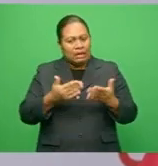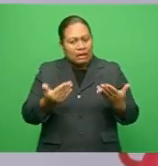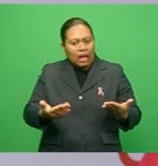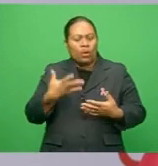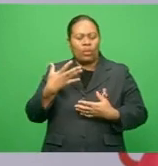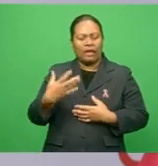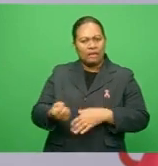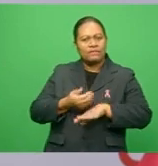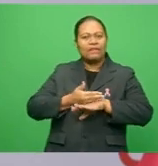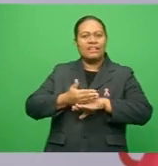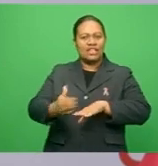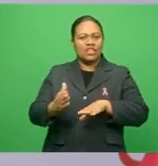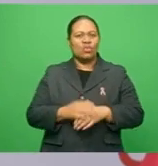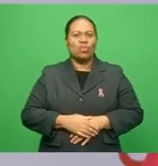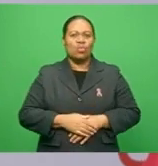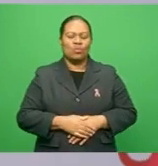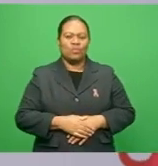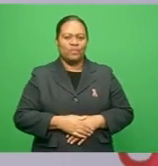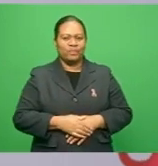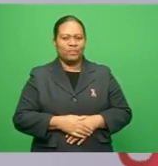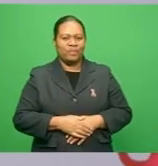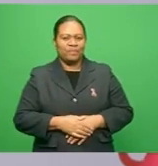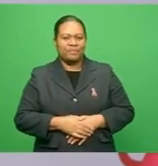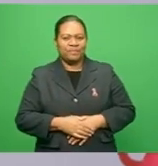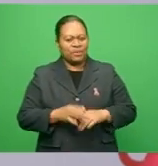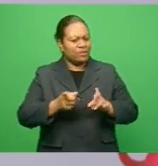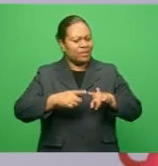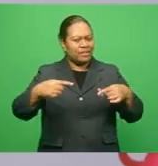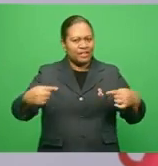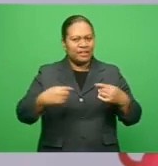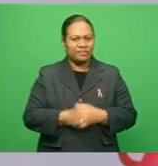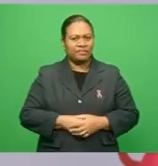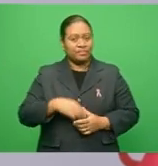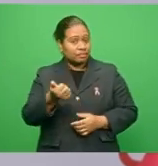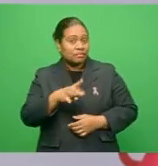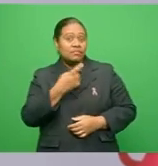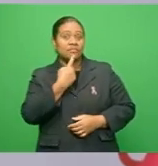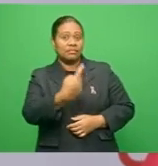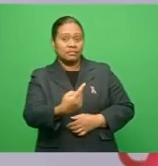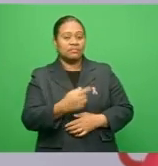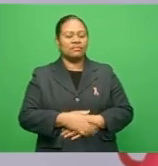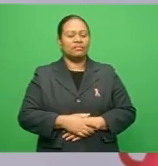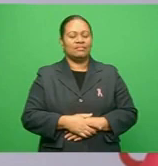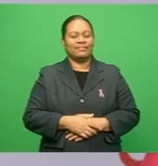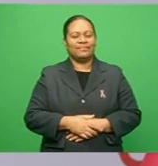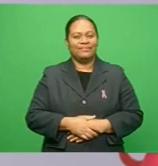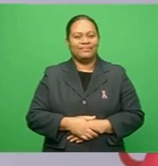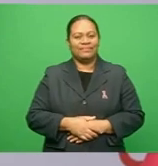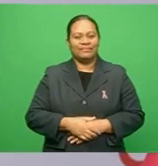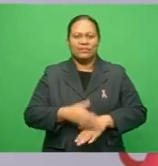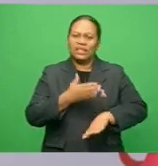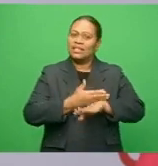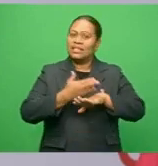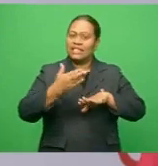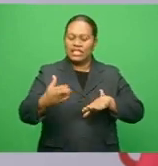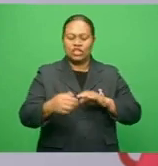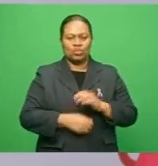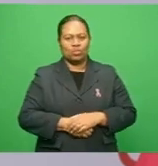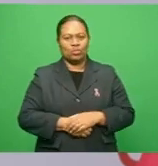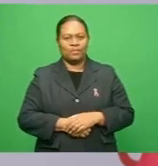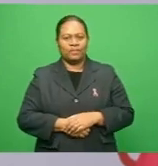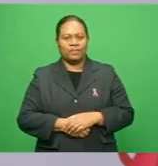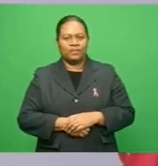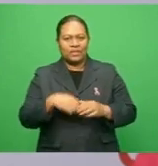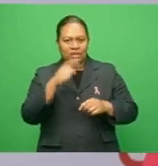new brand look as well. So, as you mentioned, we have a new brand look, which you